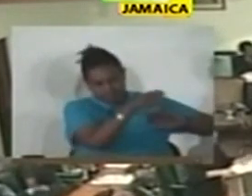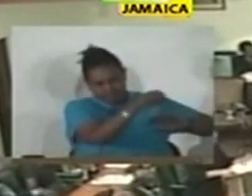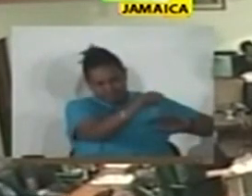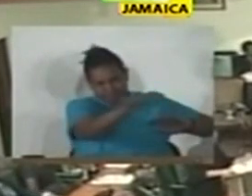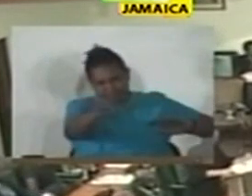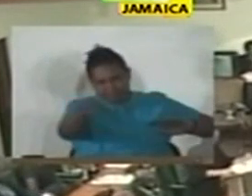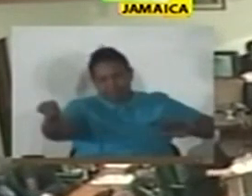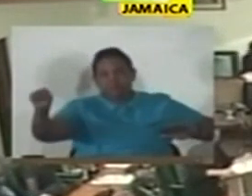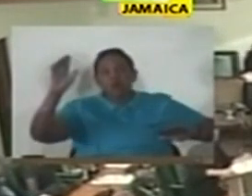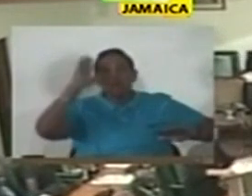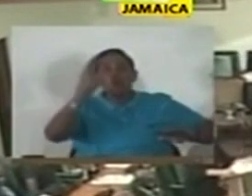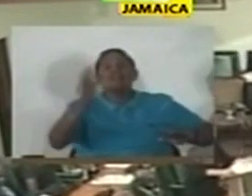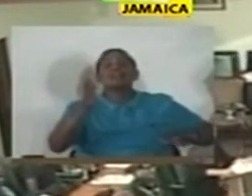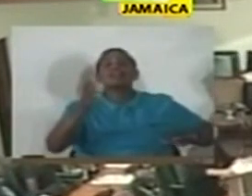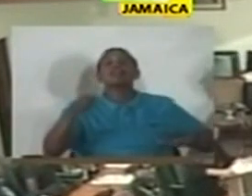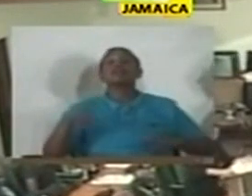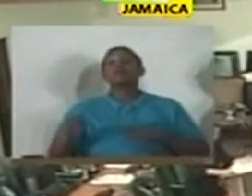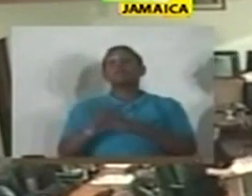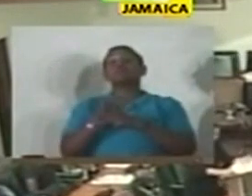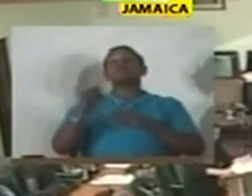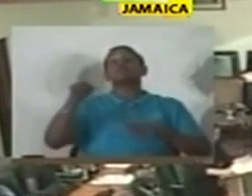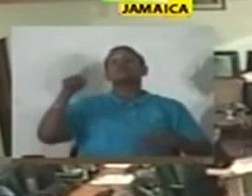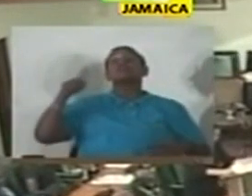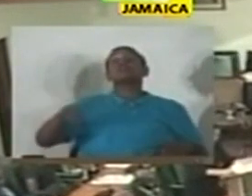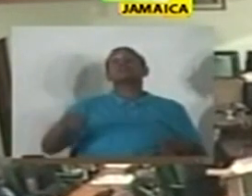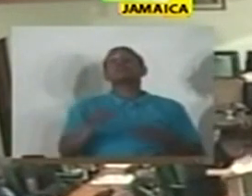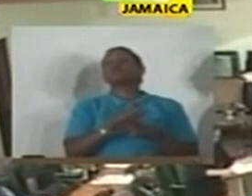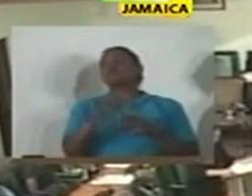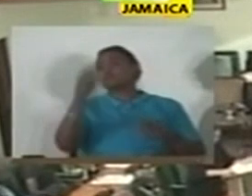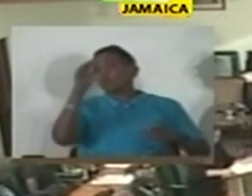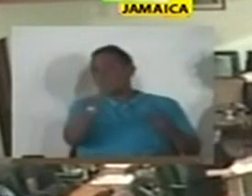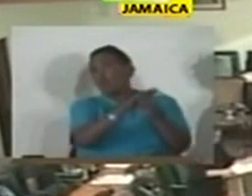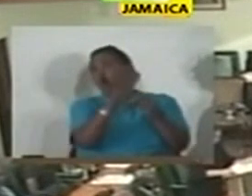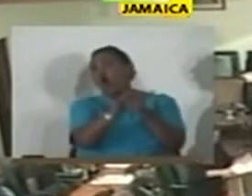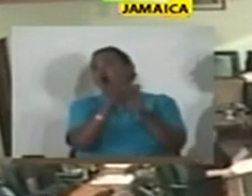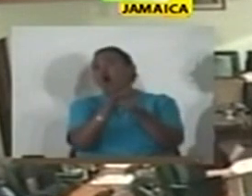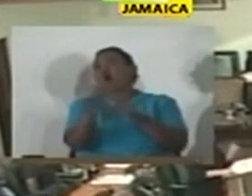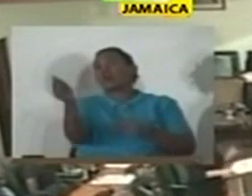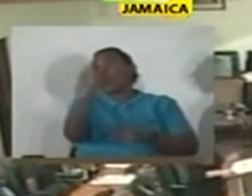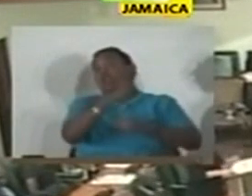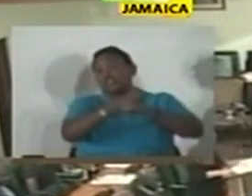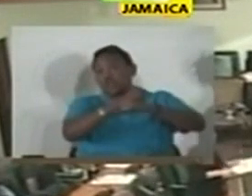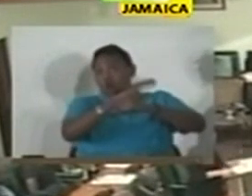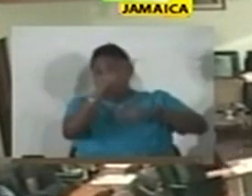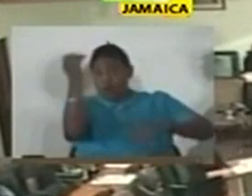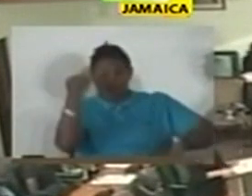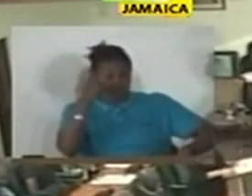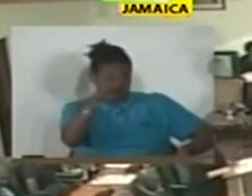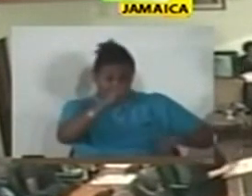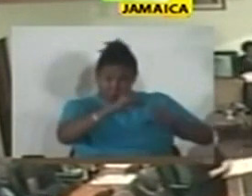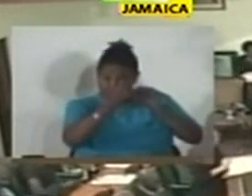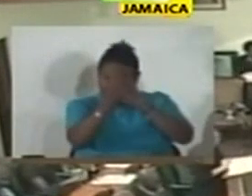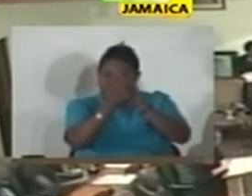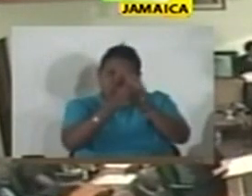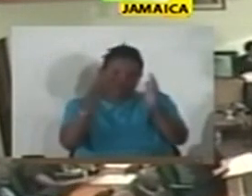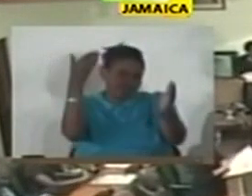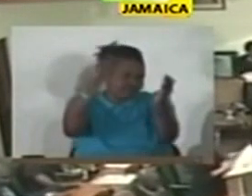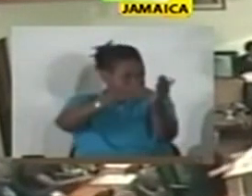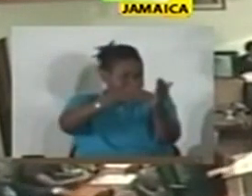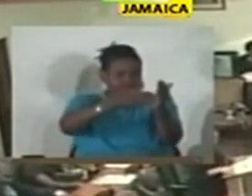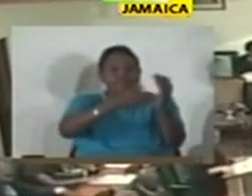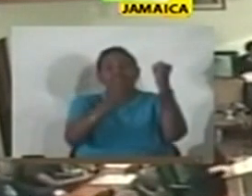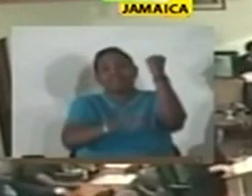Mr. Speaker, this ministry is sending a warning to all security companies that if you breach the law, you will face the